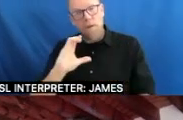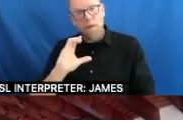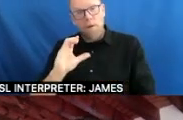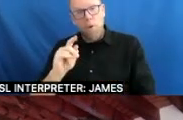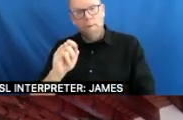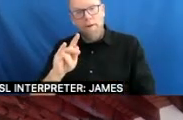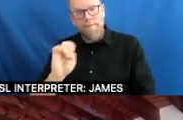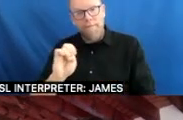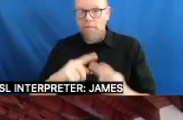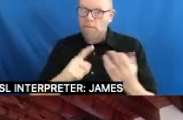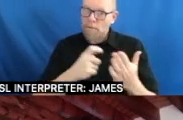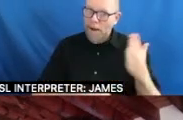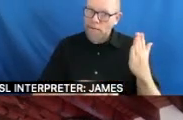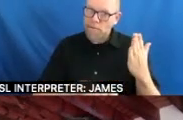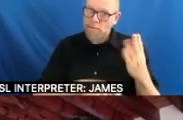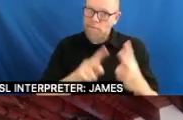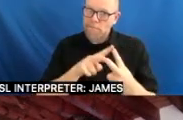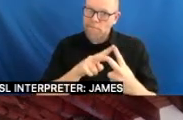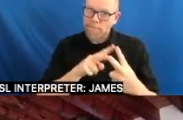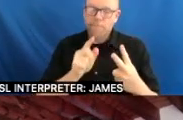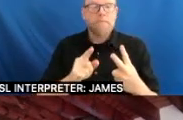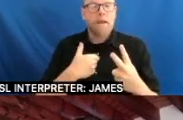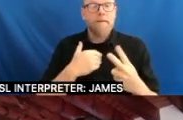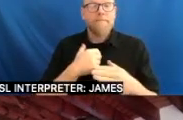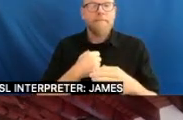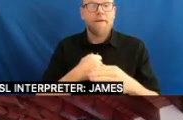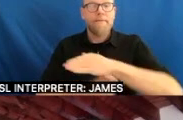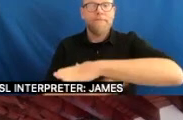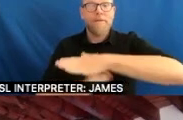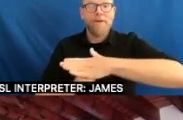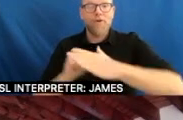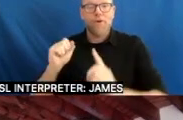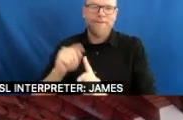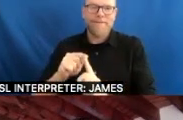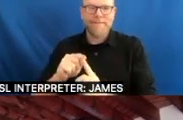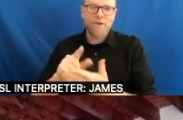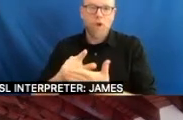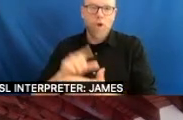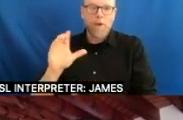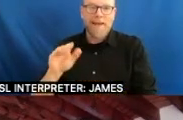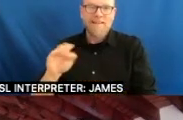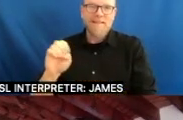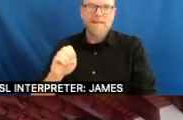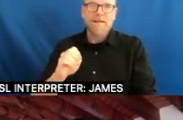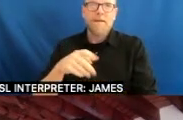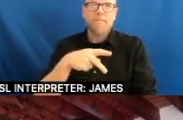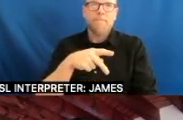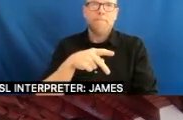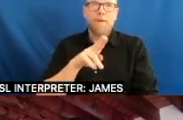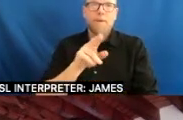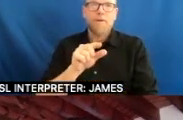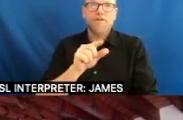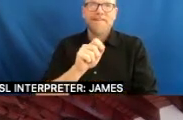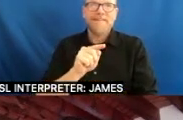taxes, there is a foundational case, the Puget Sound Plywood versus Commissioner